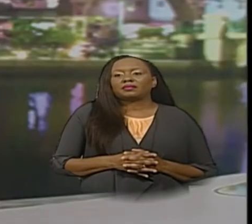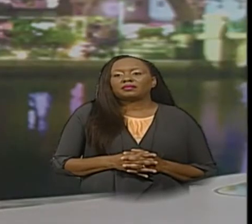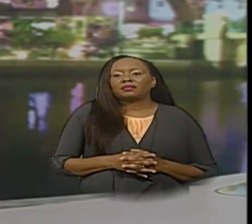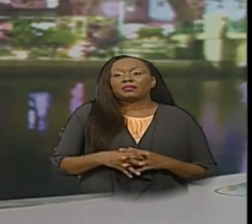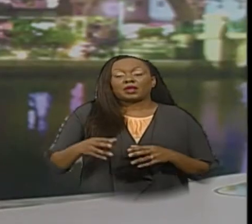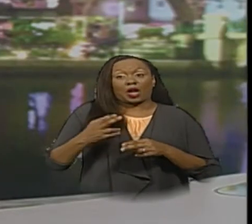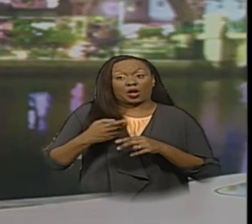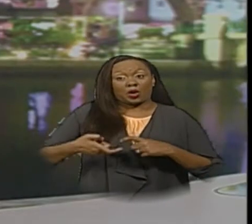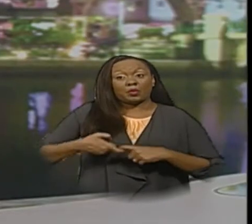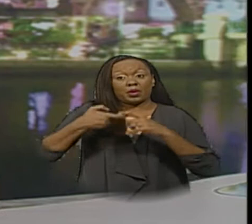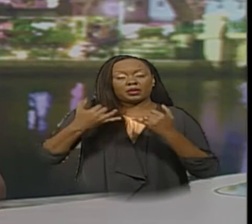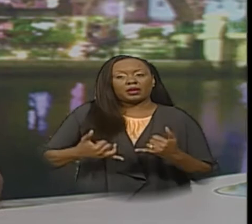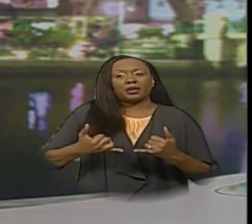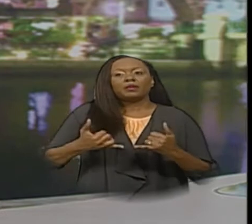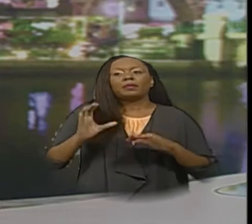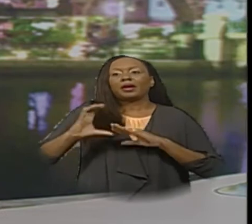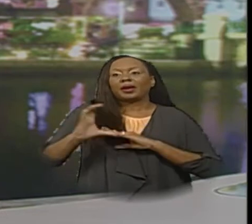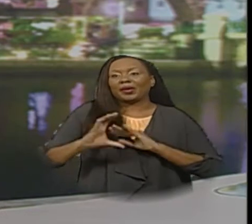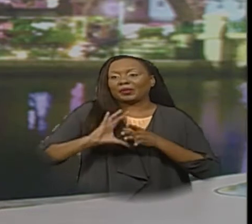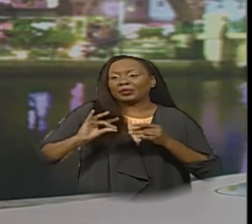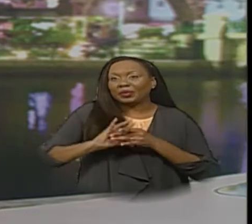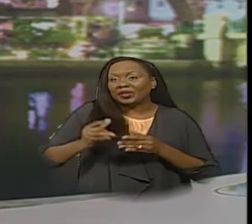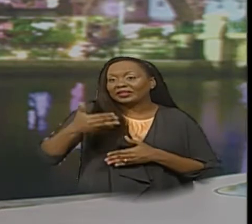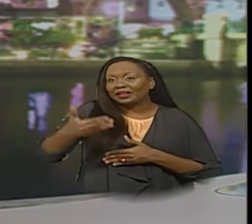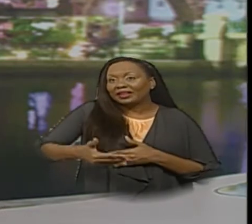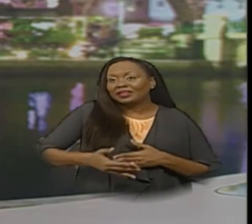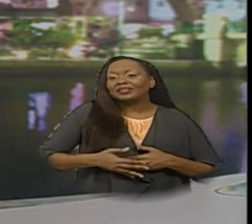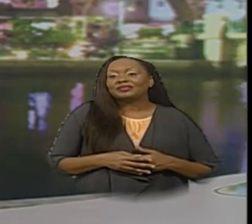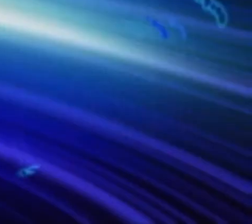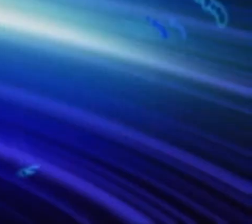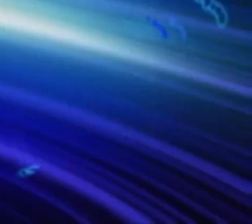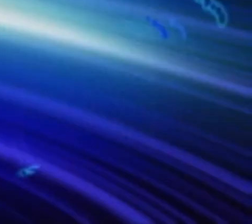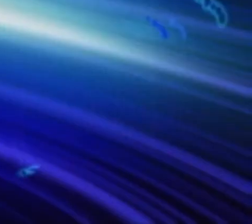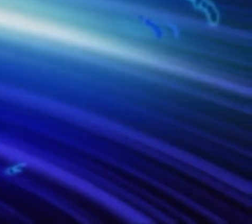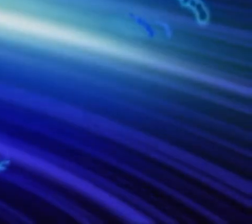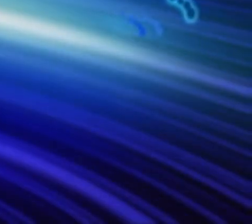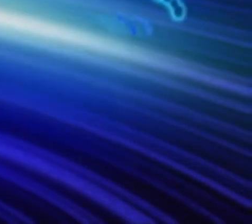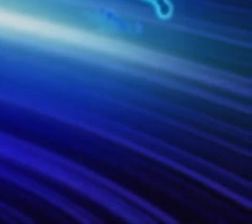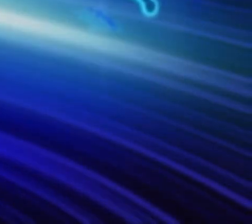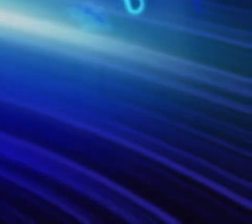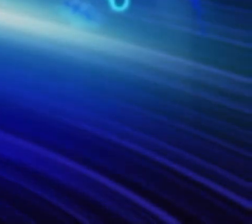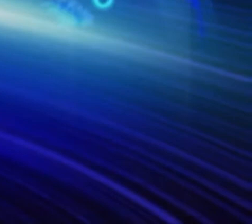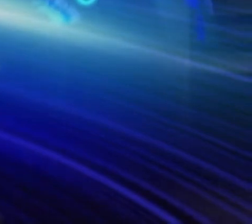And after the break, we will check in with our regional neighbors, so stay with us.